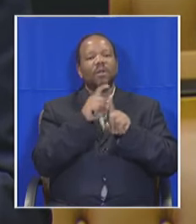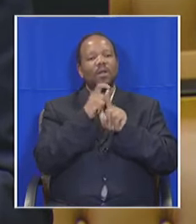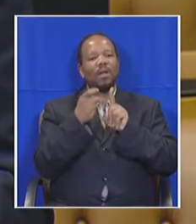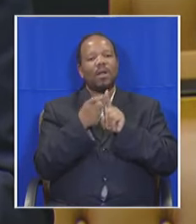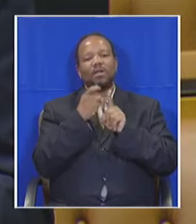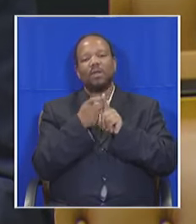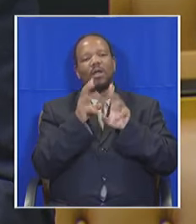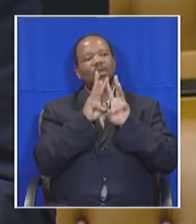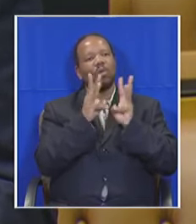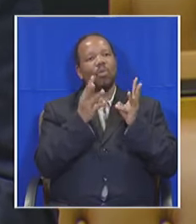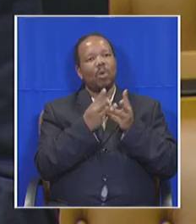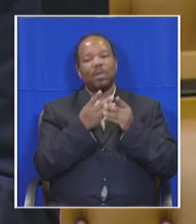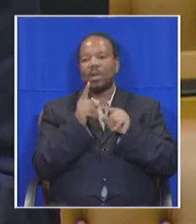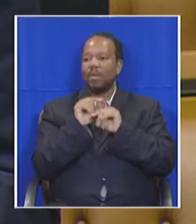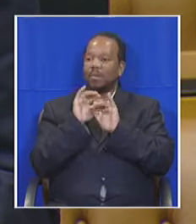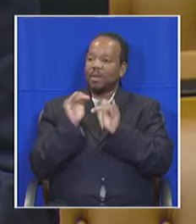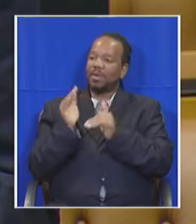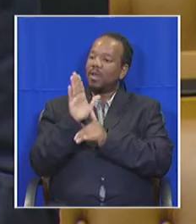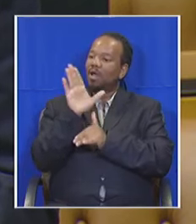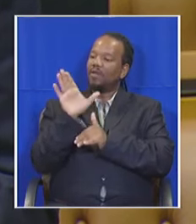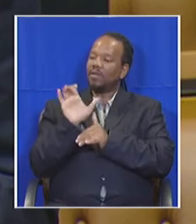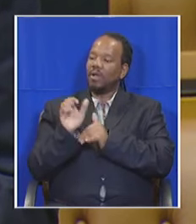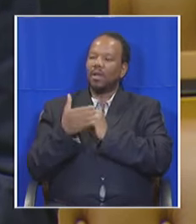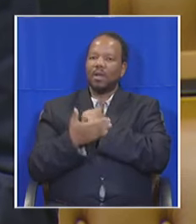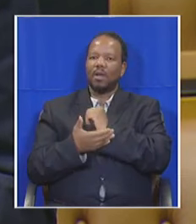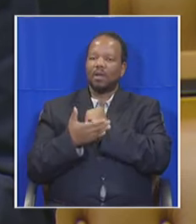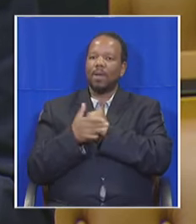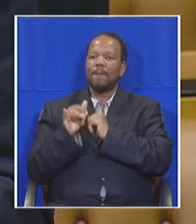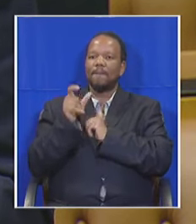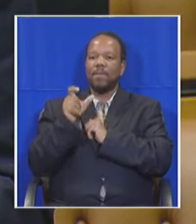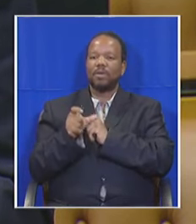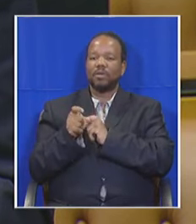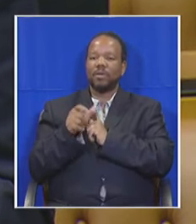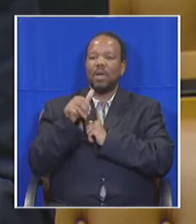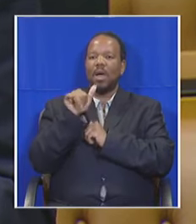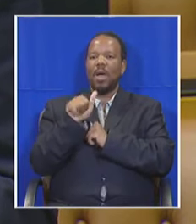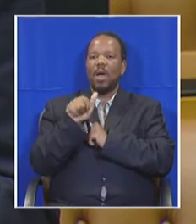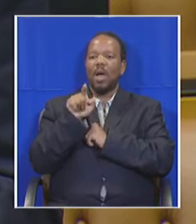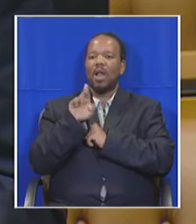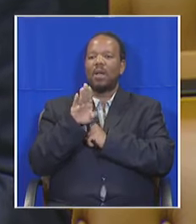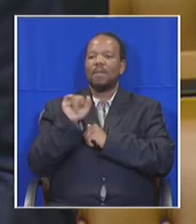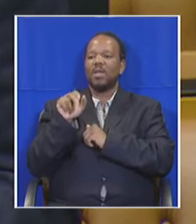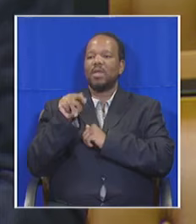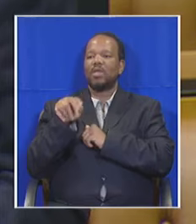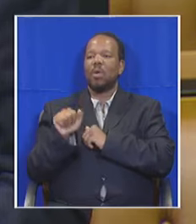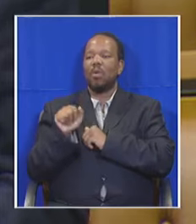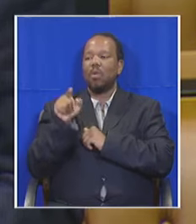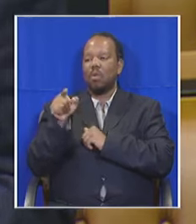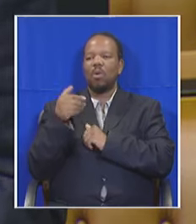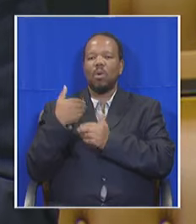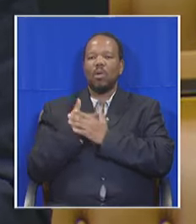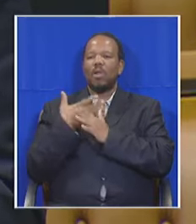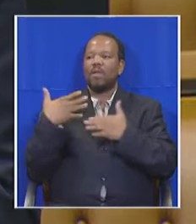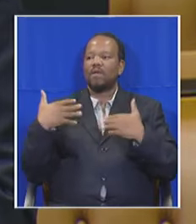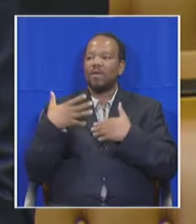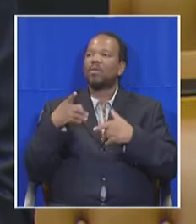and particularly in many African countries, people with albinism live in constant fear of murder. Further